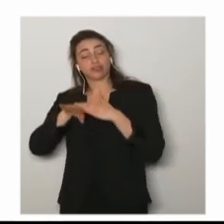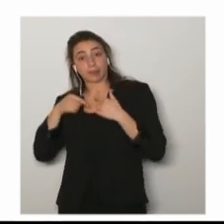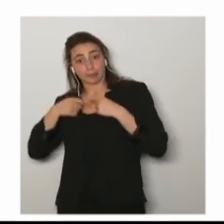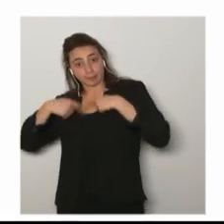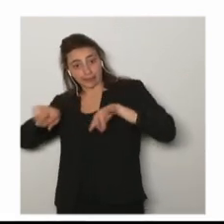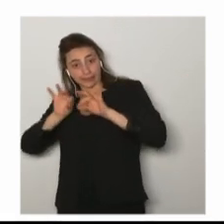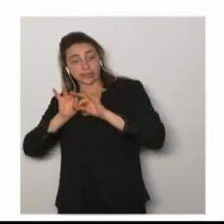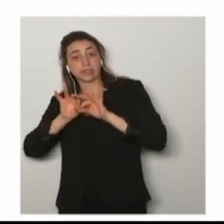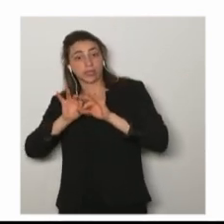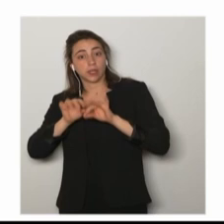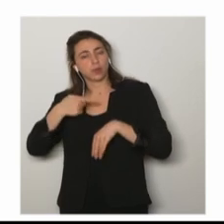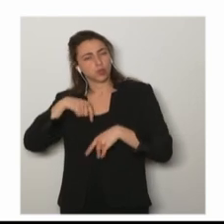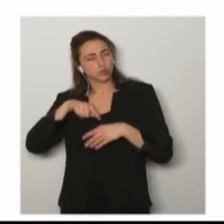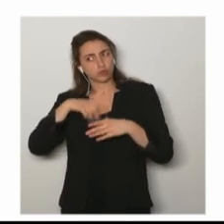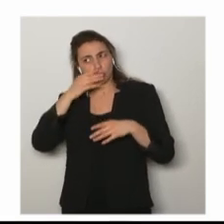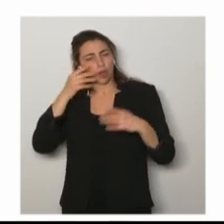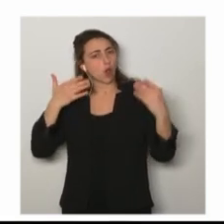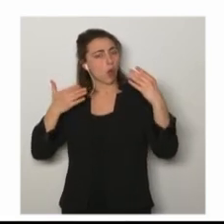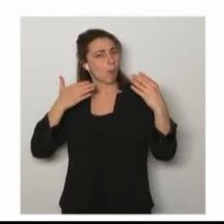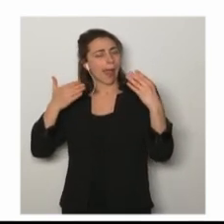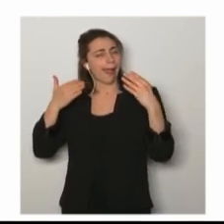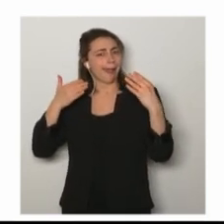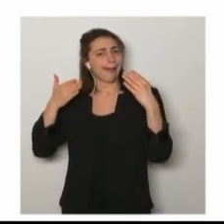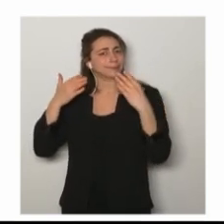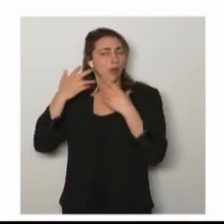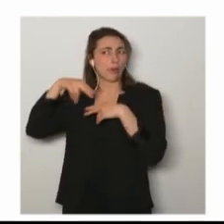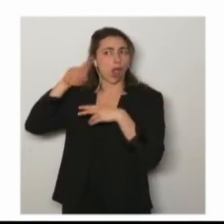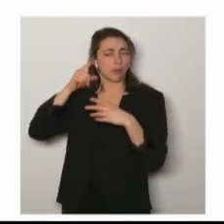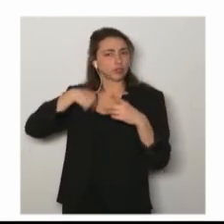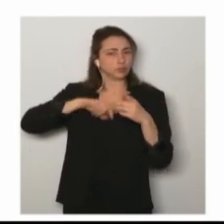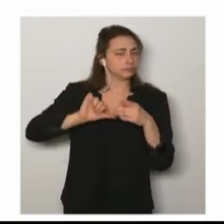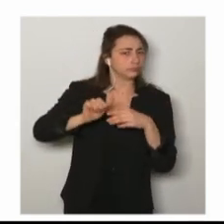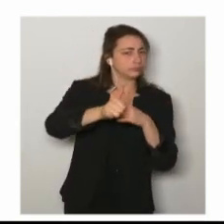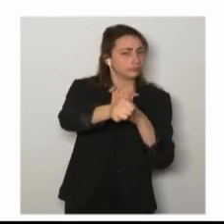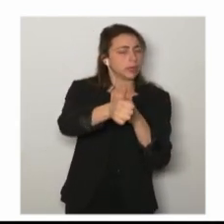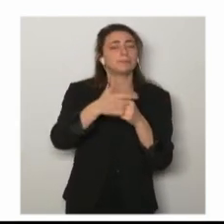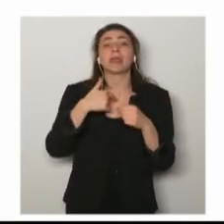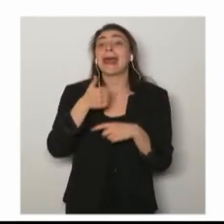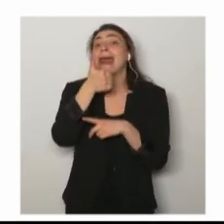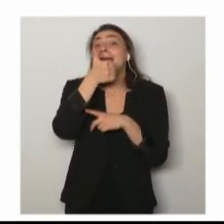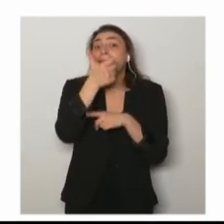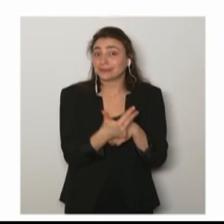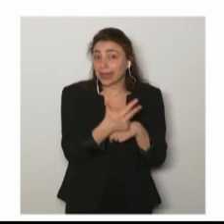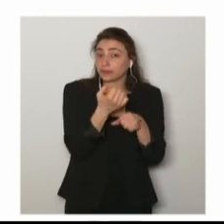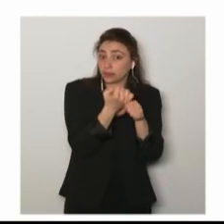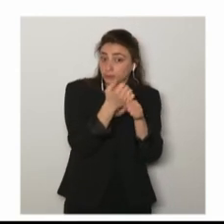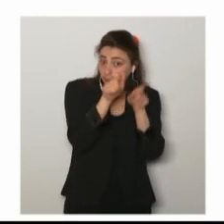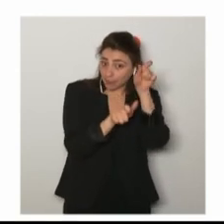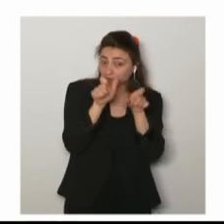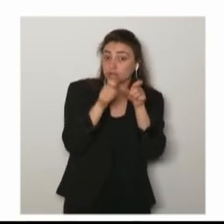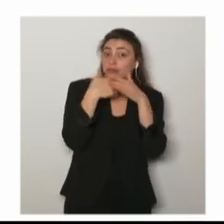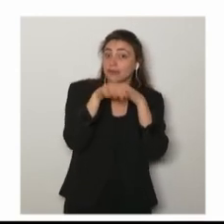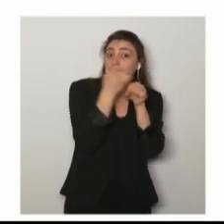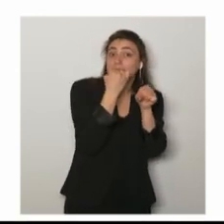European average, 1/3 of the people that work do not work in a permanent job for an